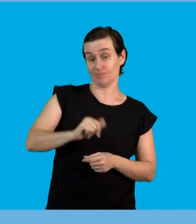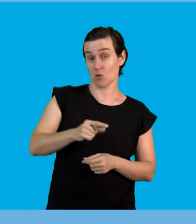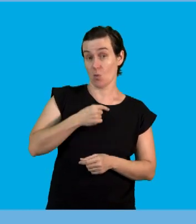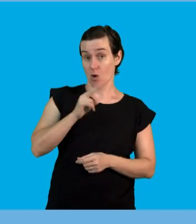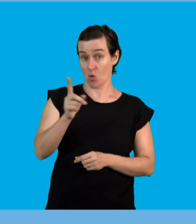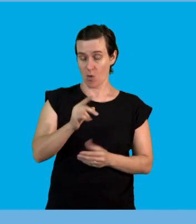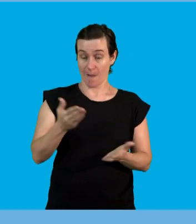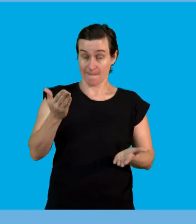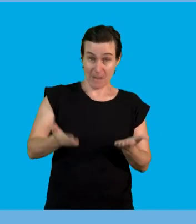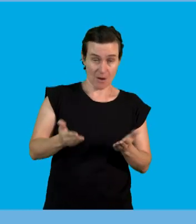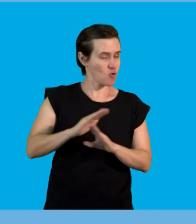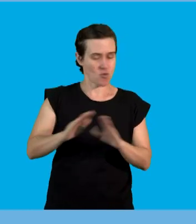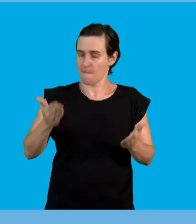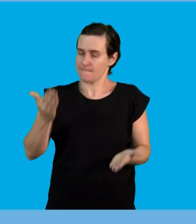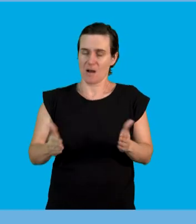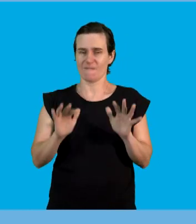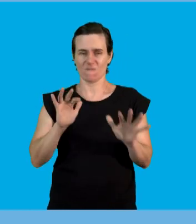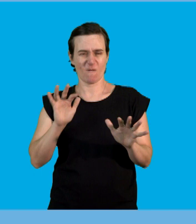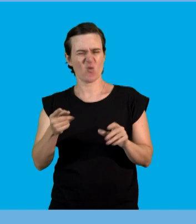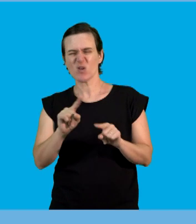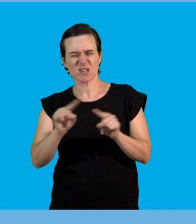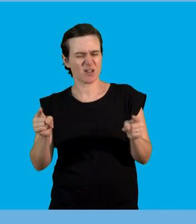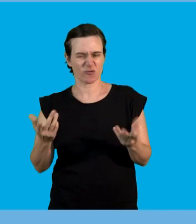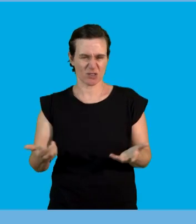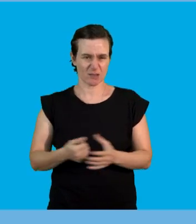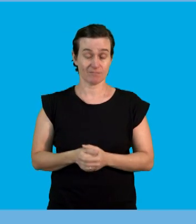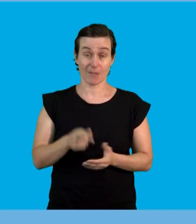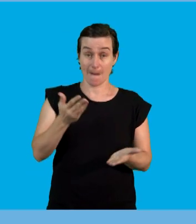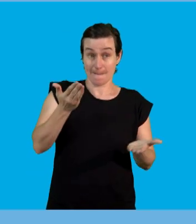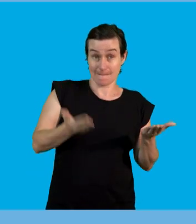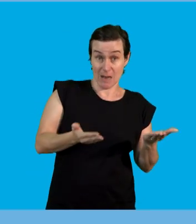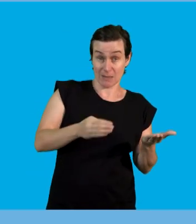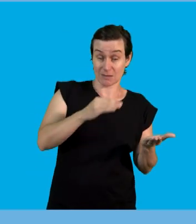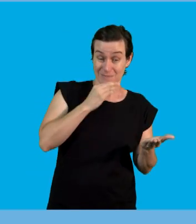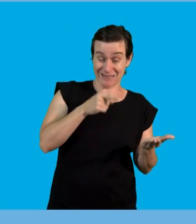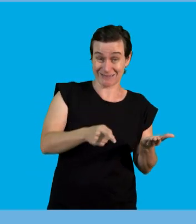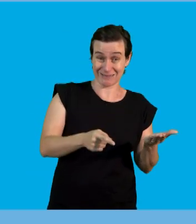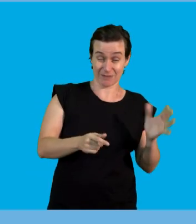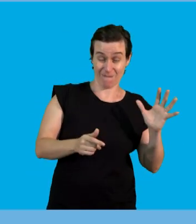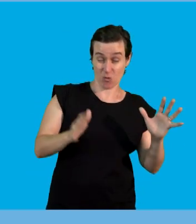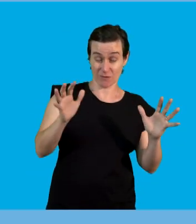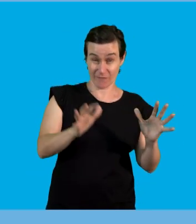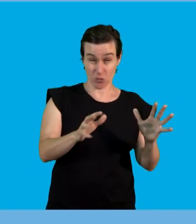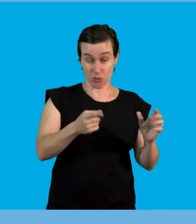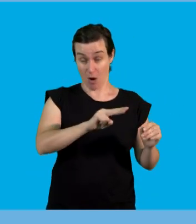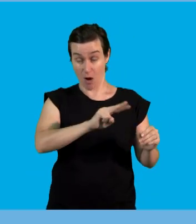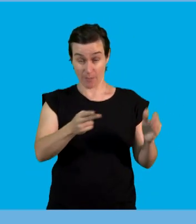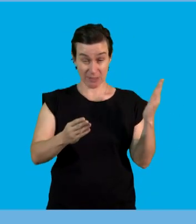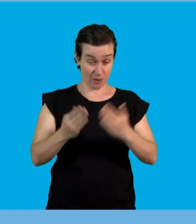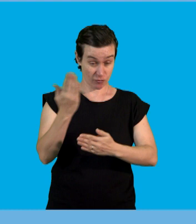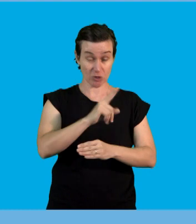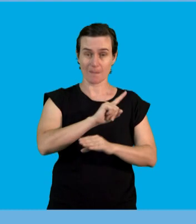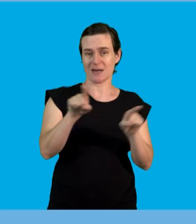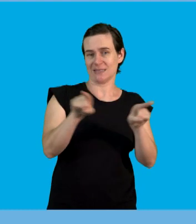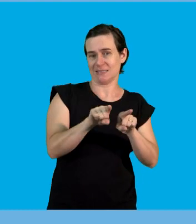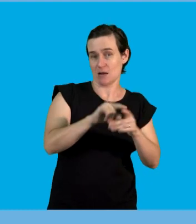unbalanced forces, the difference between the two. That for the balanced forces, their forces are going to be acting in opposite direction, but they're